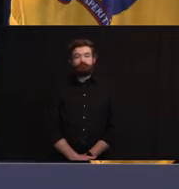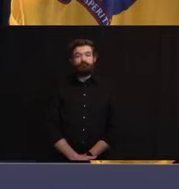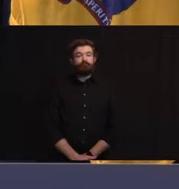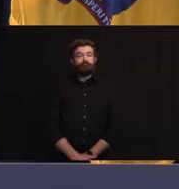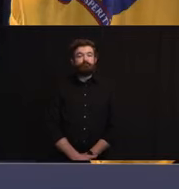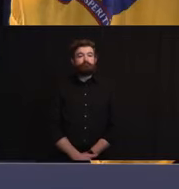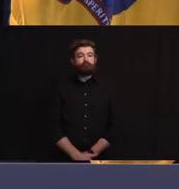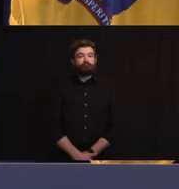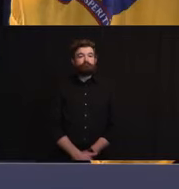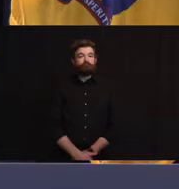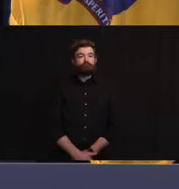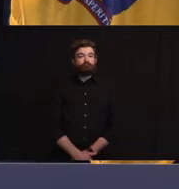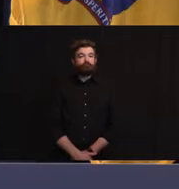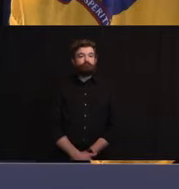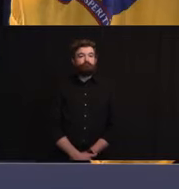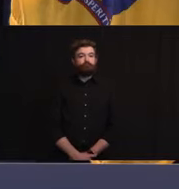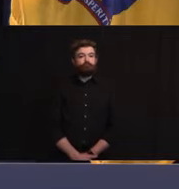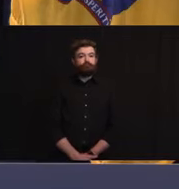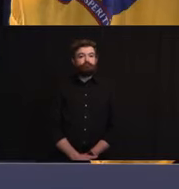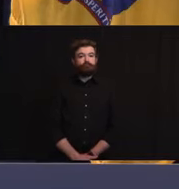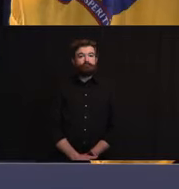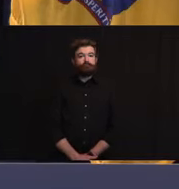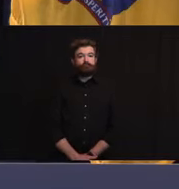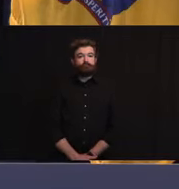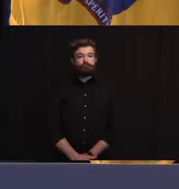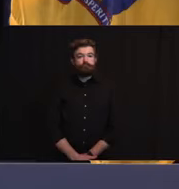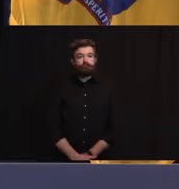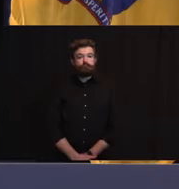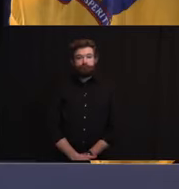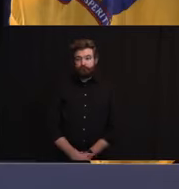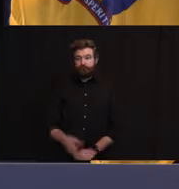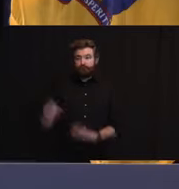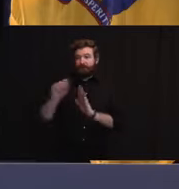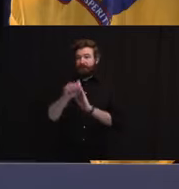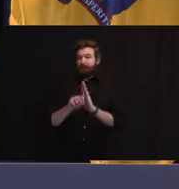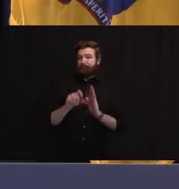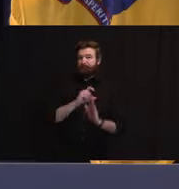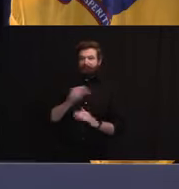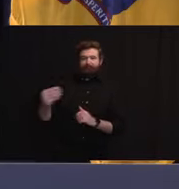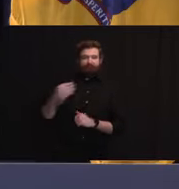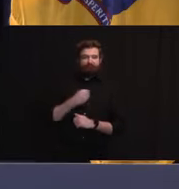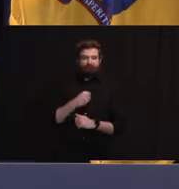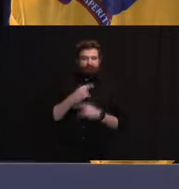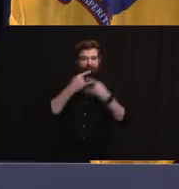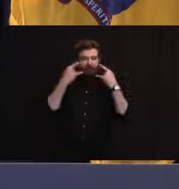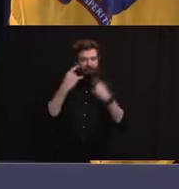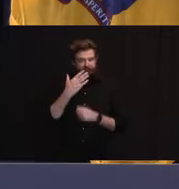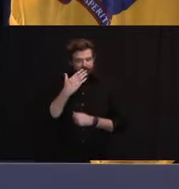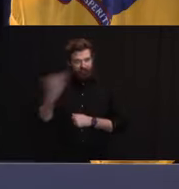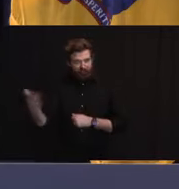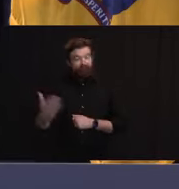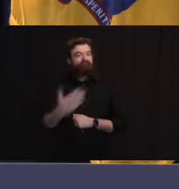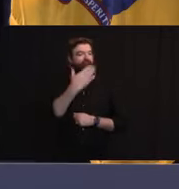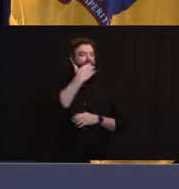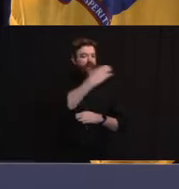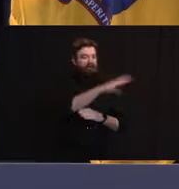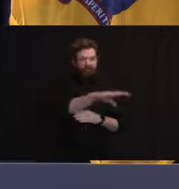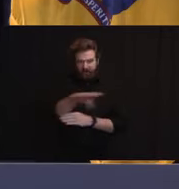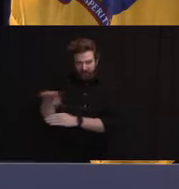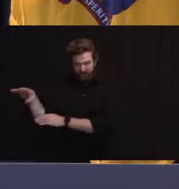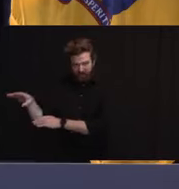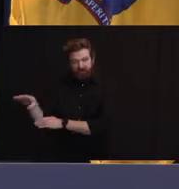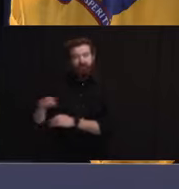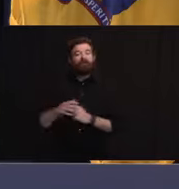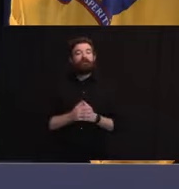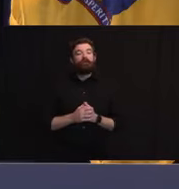wearing my state police mask there that you gave me the other day. Thank you. Good afternoon, everyone. I'm joined by the woman to my right who needs no introduction,